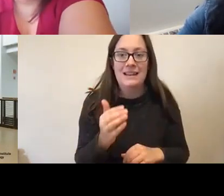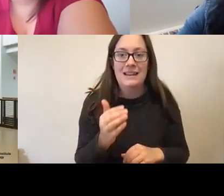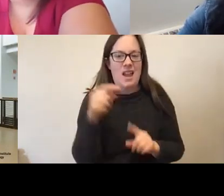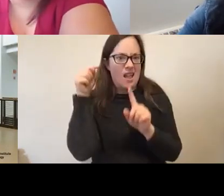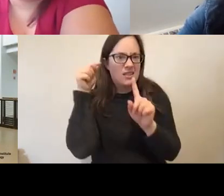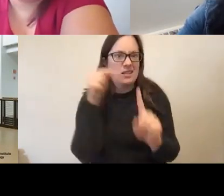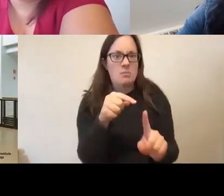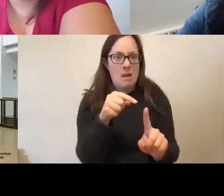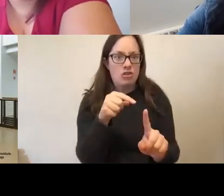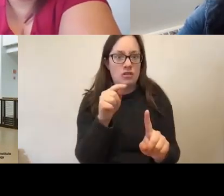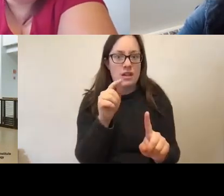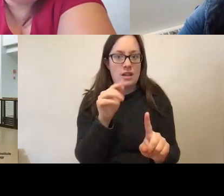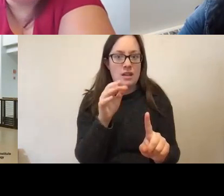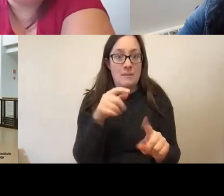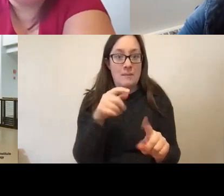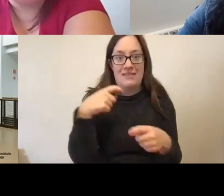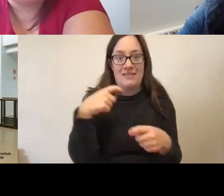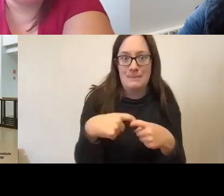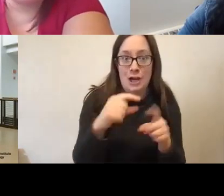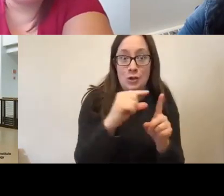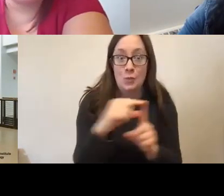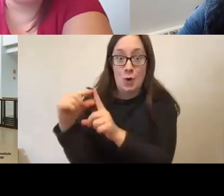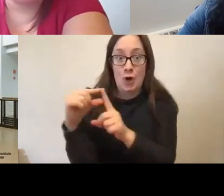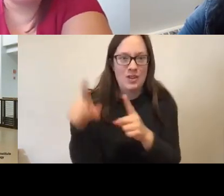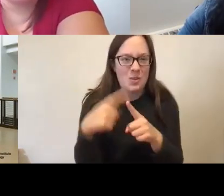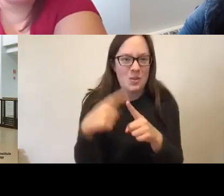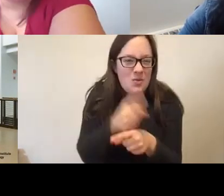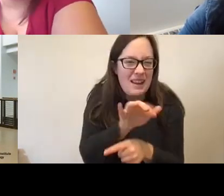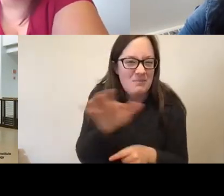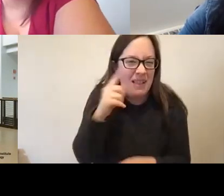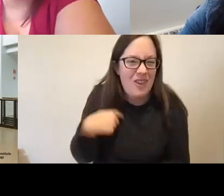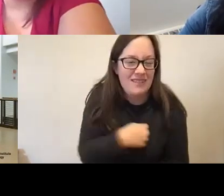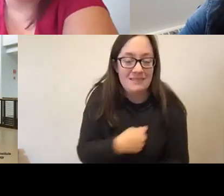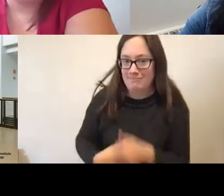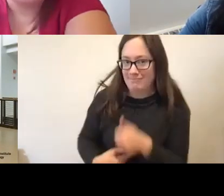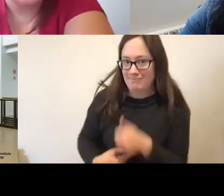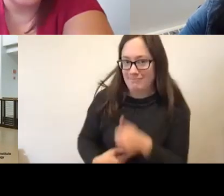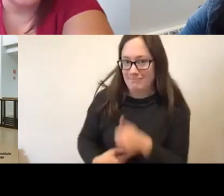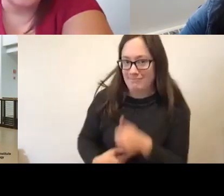the Spanish words so we get the right spelling. Yes.